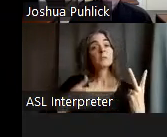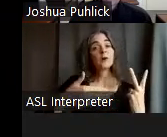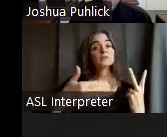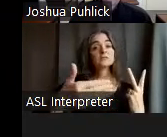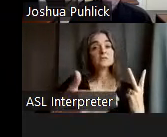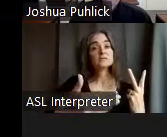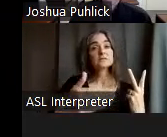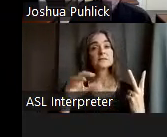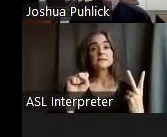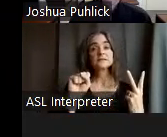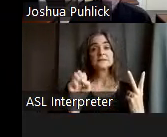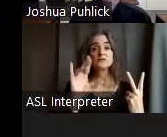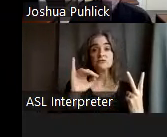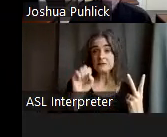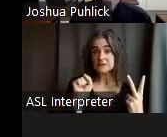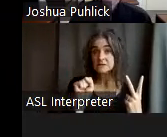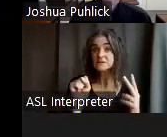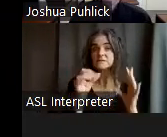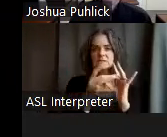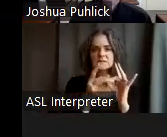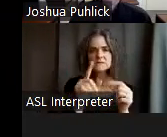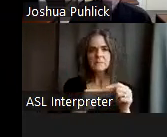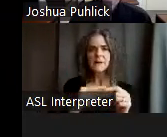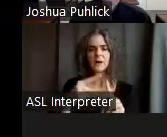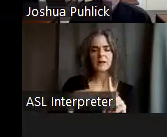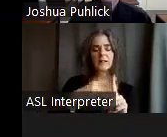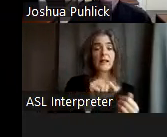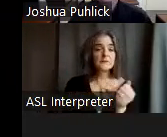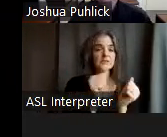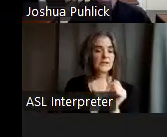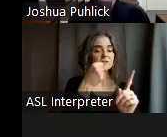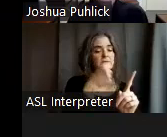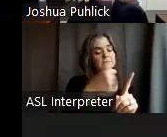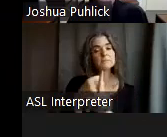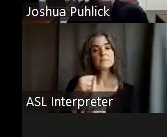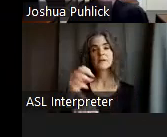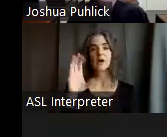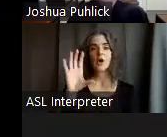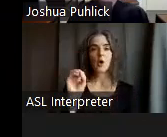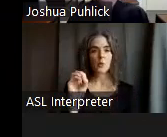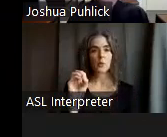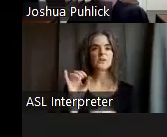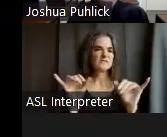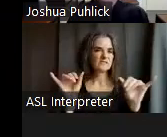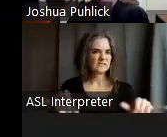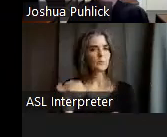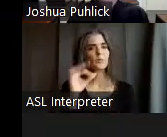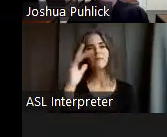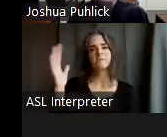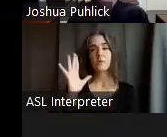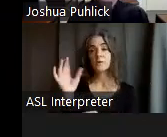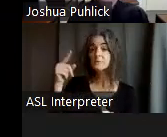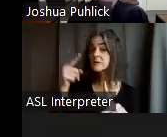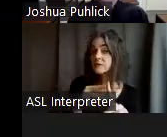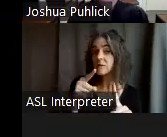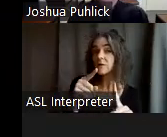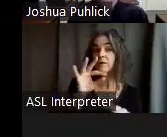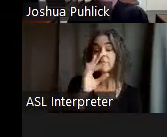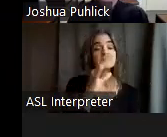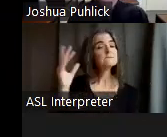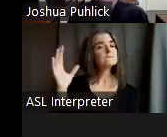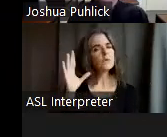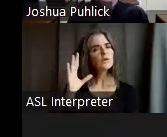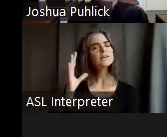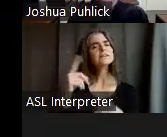series tells a story about climate change and its impacts on forest ecosystems, and particularly on forest-dependent wildlife